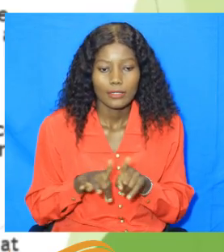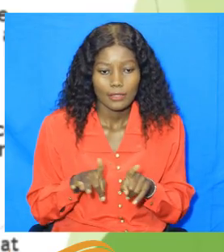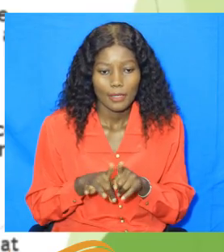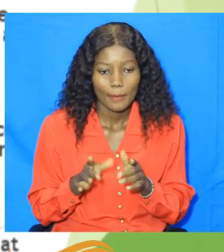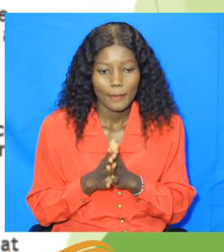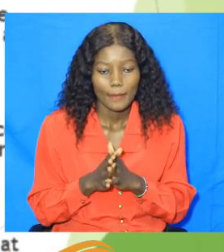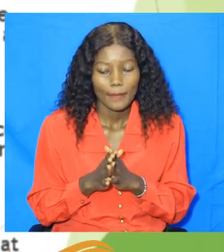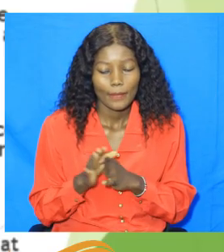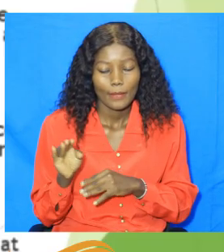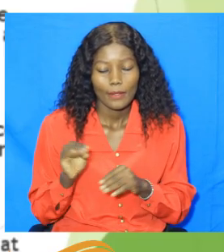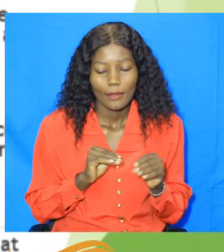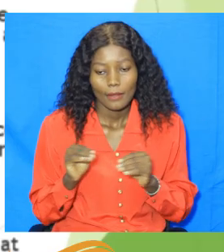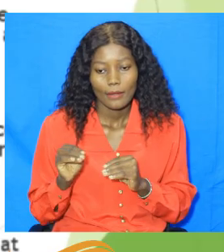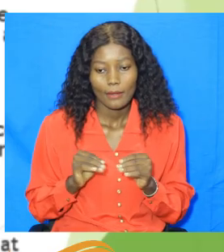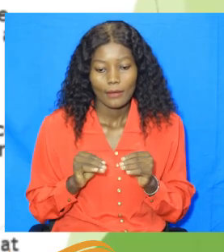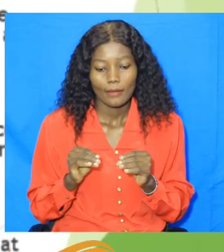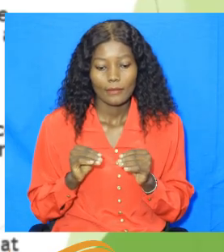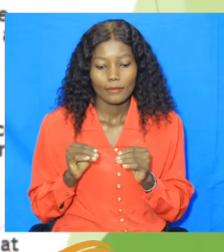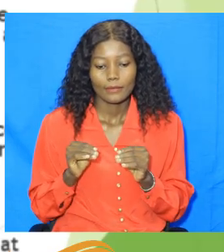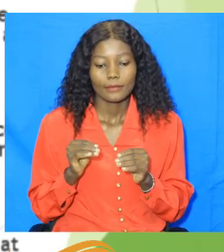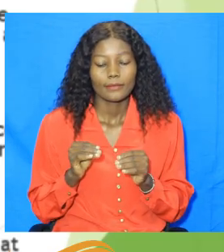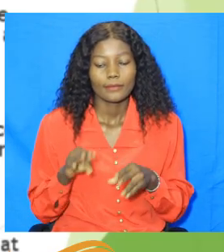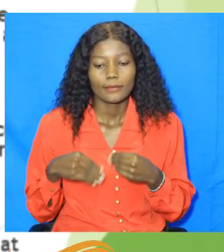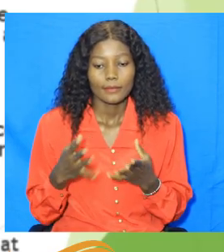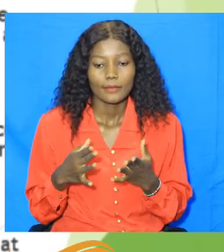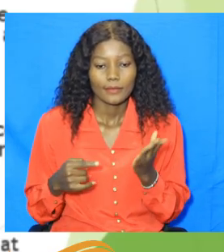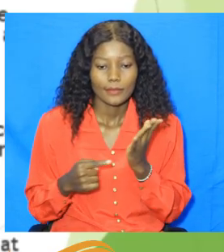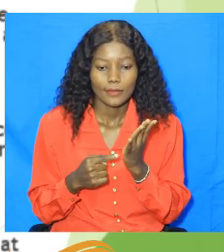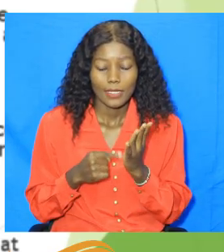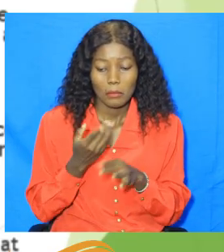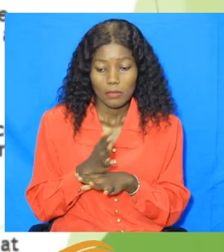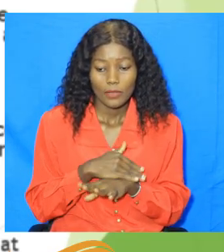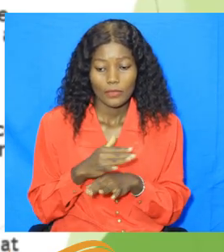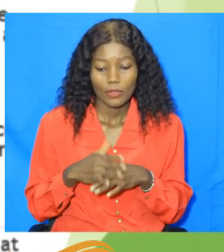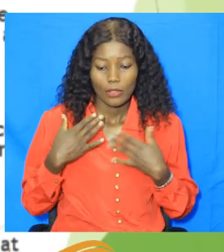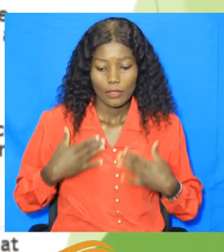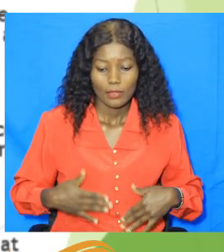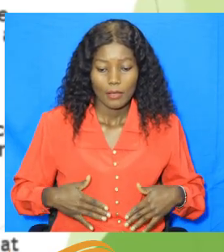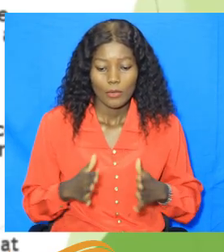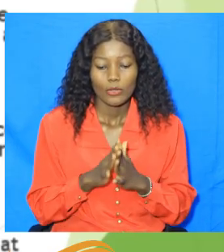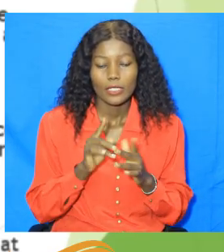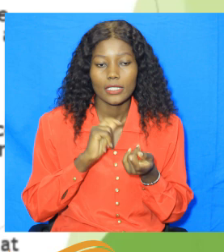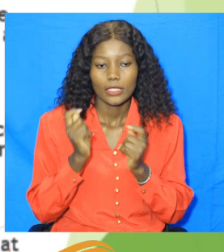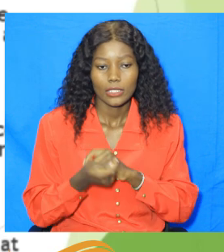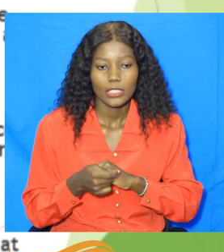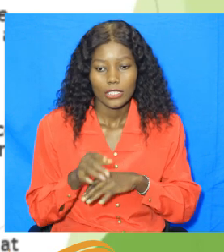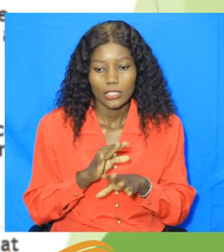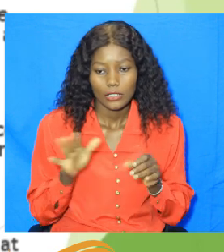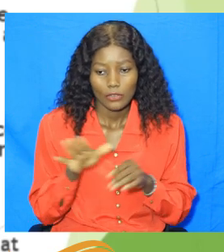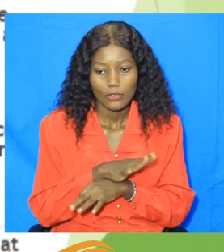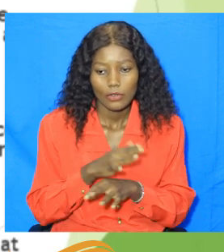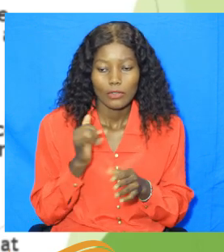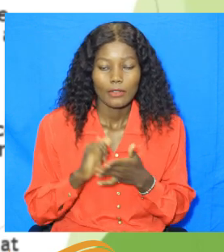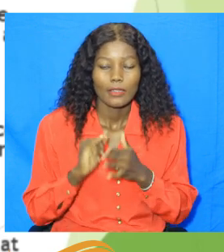synchronized movement, that is delivering a technique before the body transition is completed, that will amount to